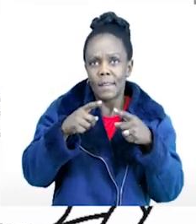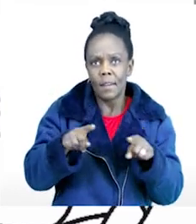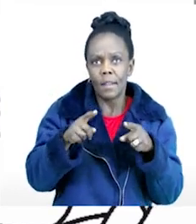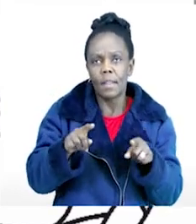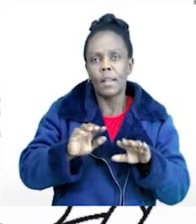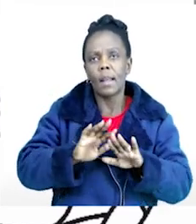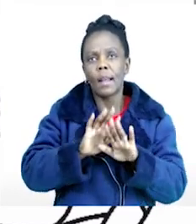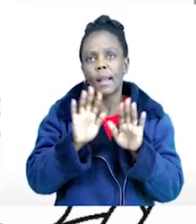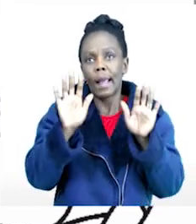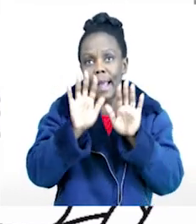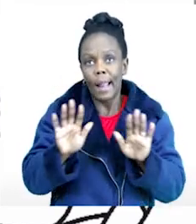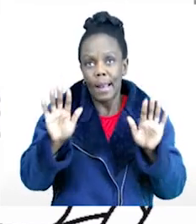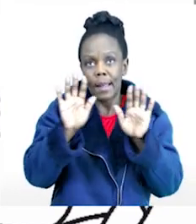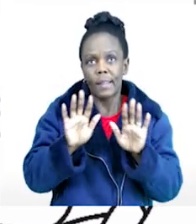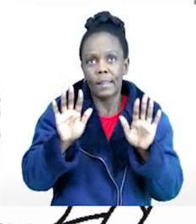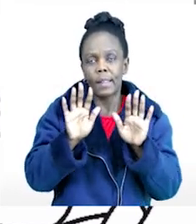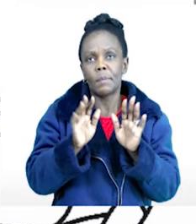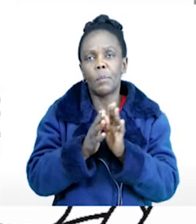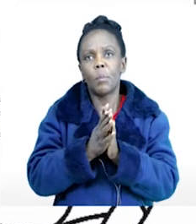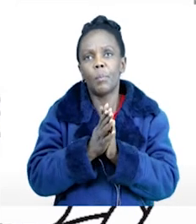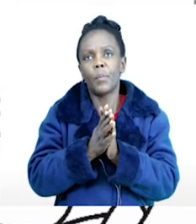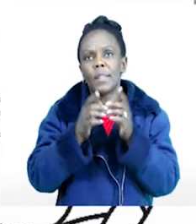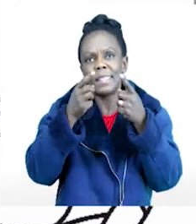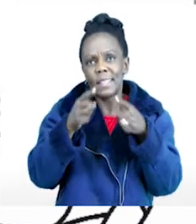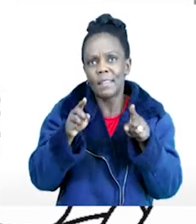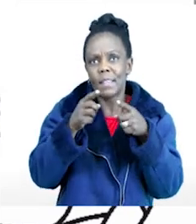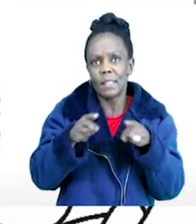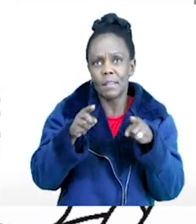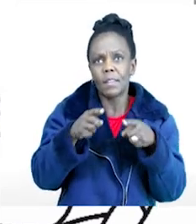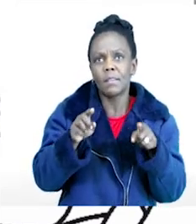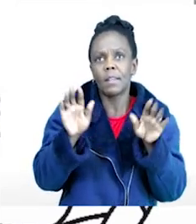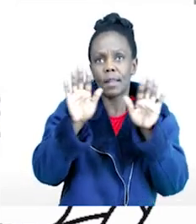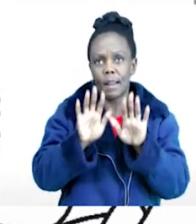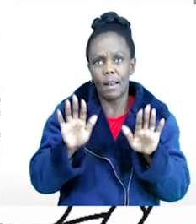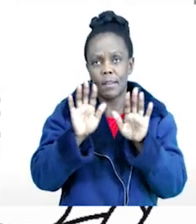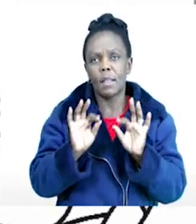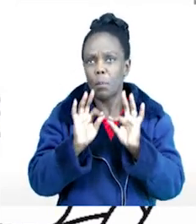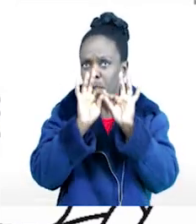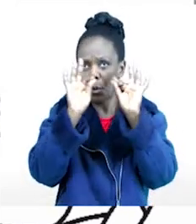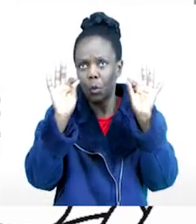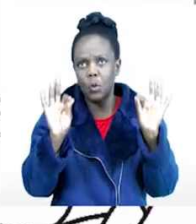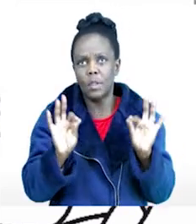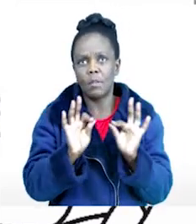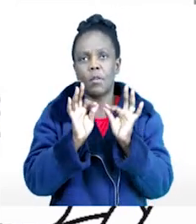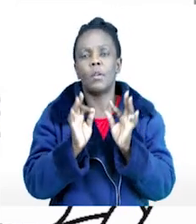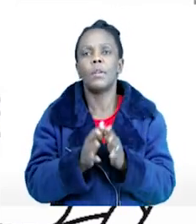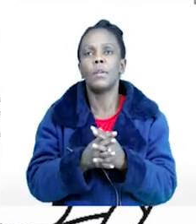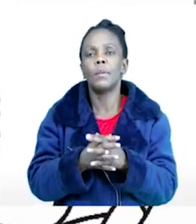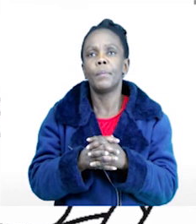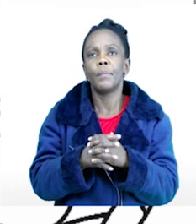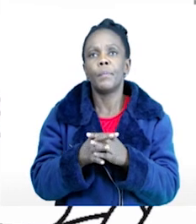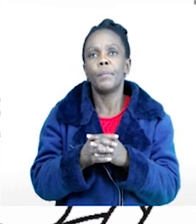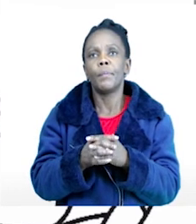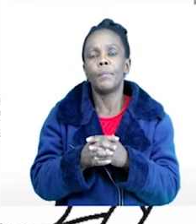that you use more than 5 colors and make it as bright as possible so that you can also remember